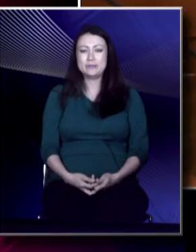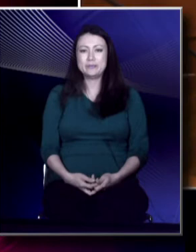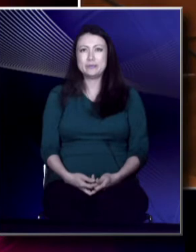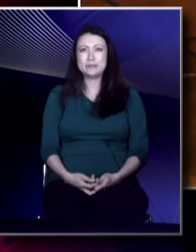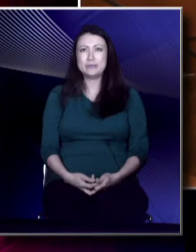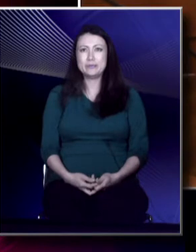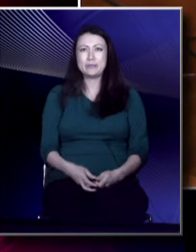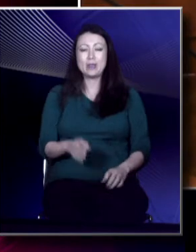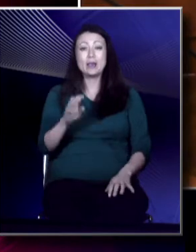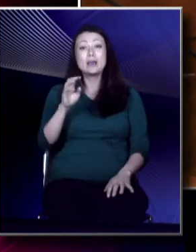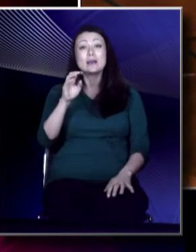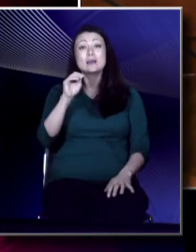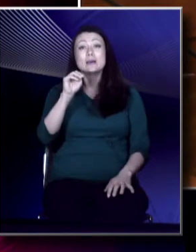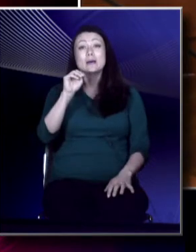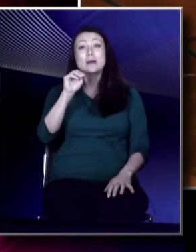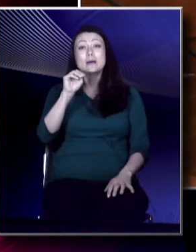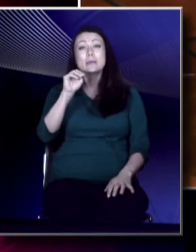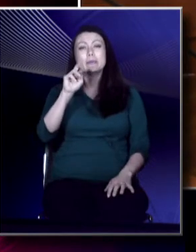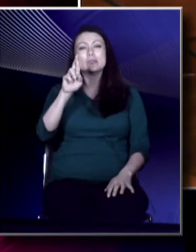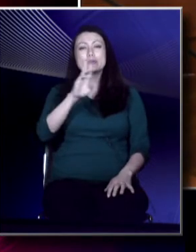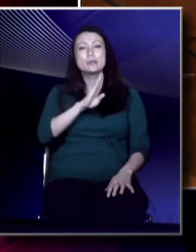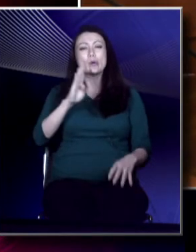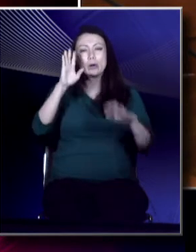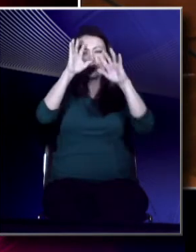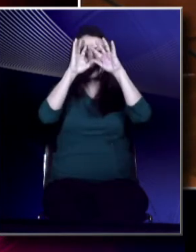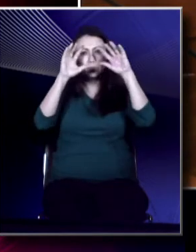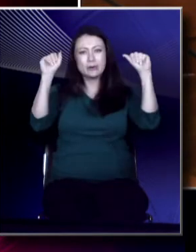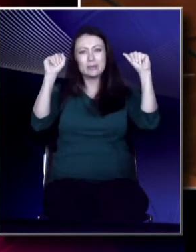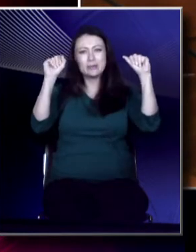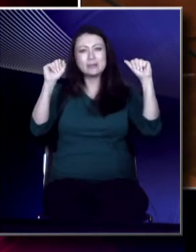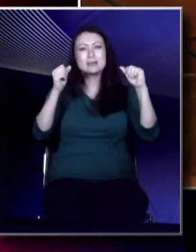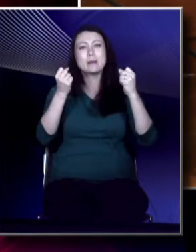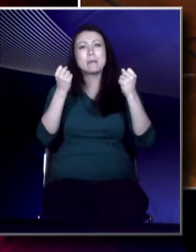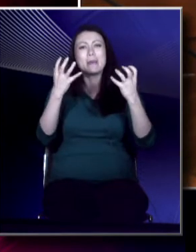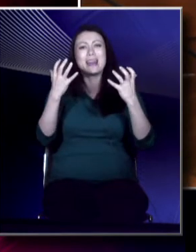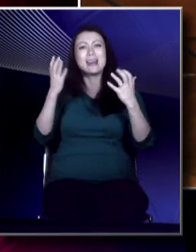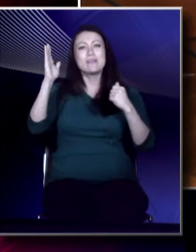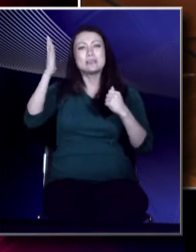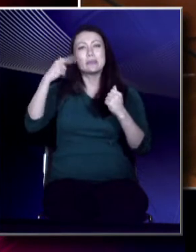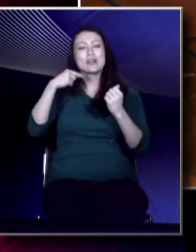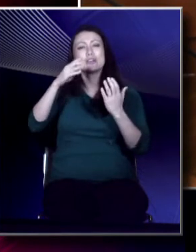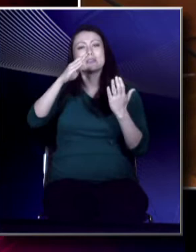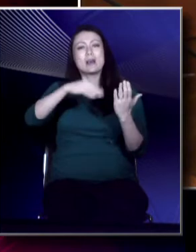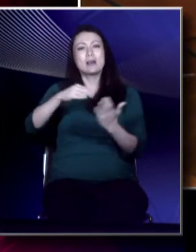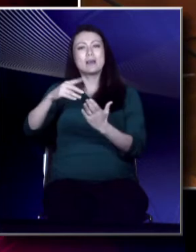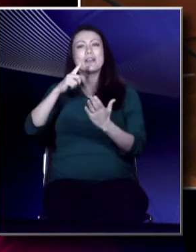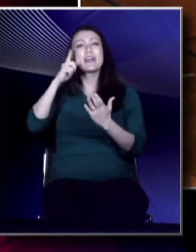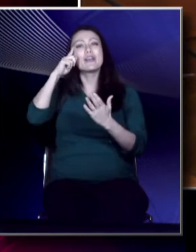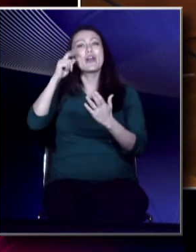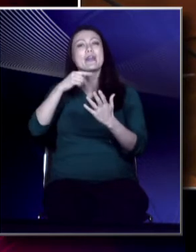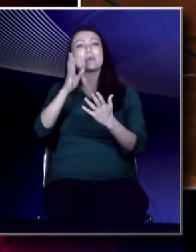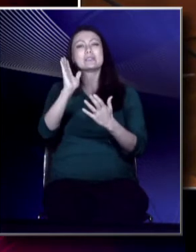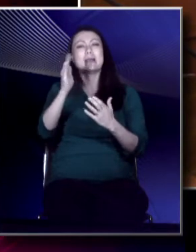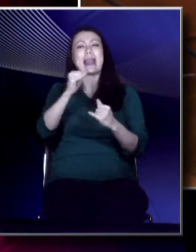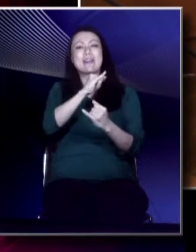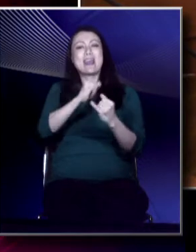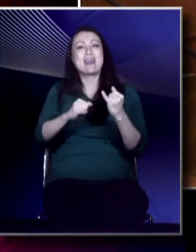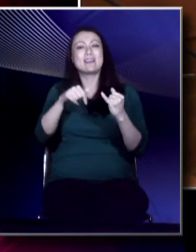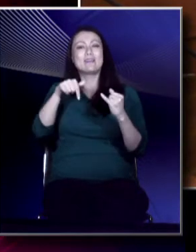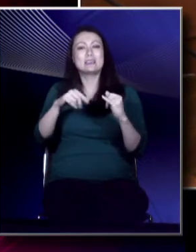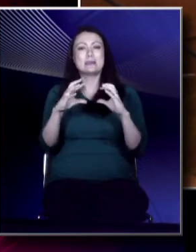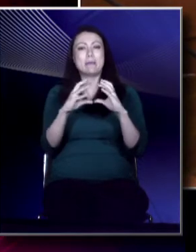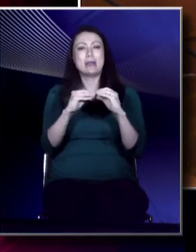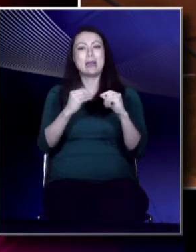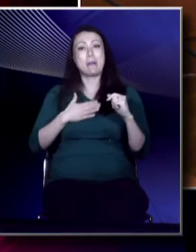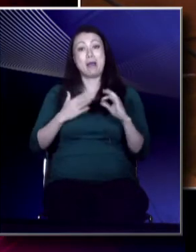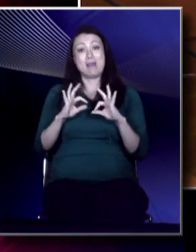Mr. President, many of the speakers that I filled out speaker cards for thought they were speaking at the end of our session today. So my family,